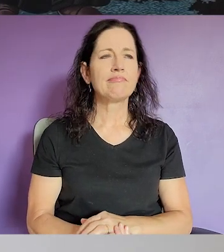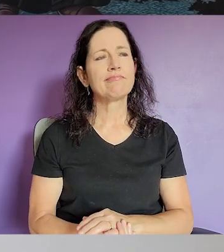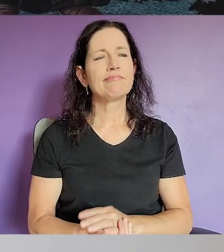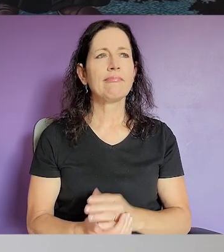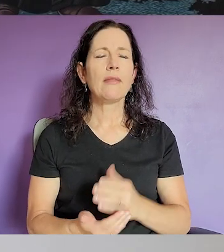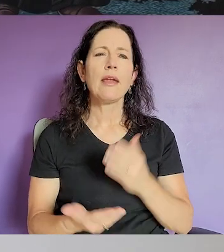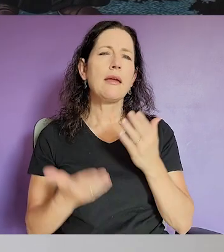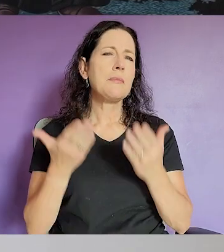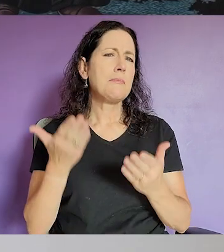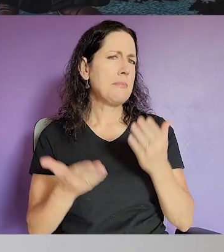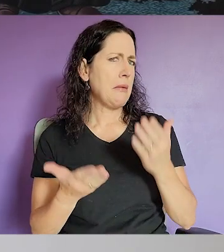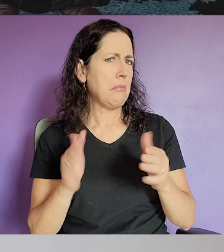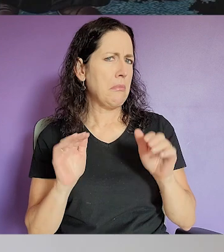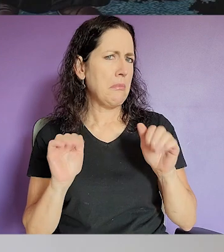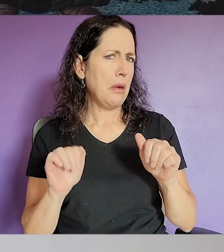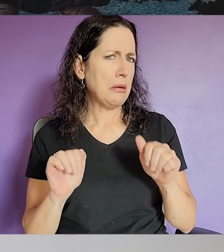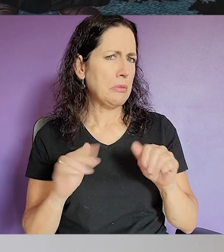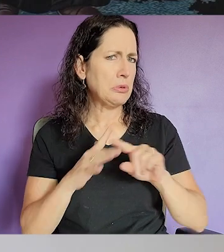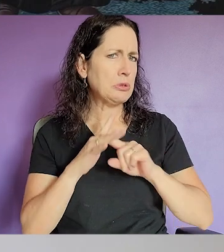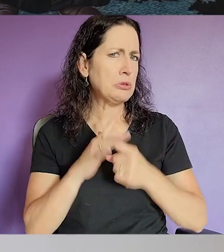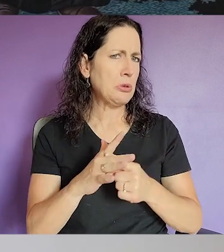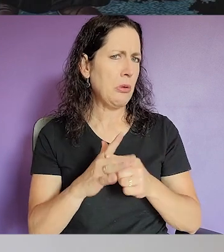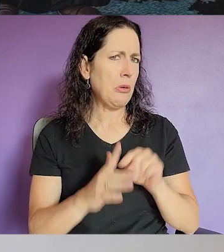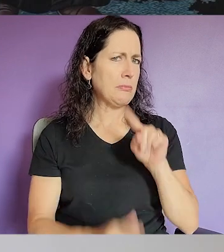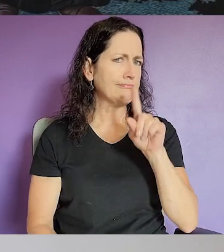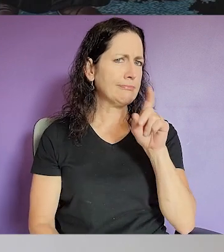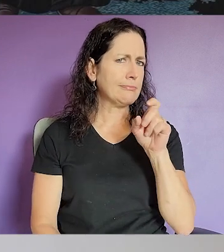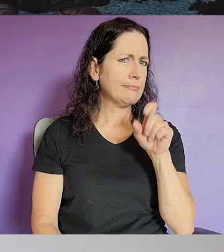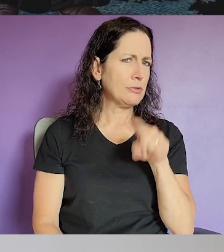Maybe a question to start.